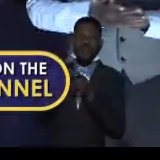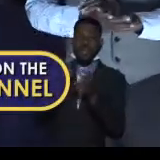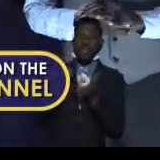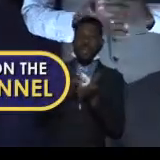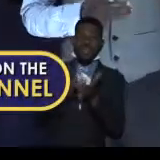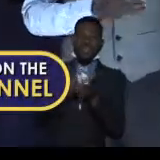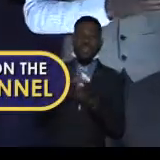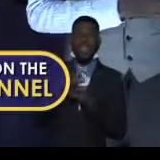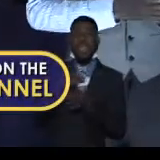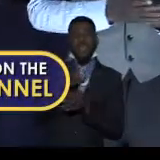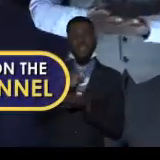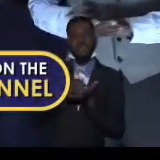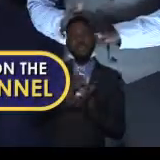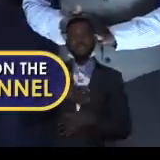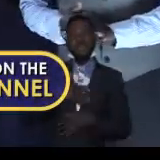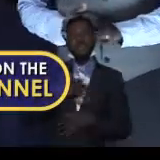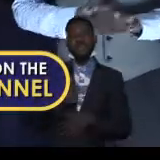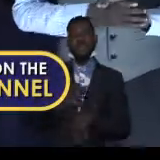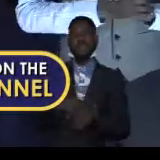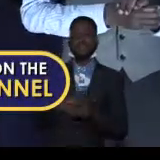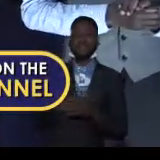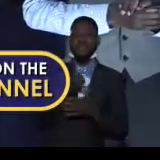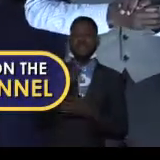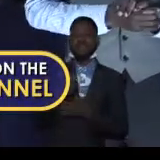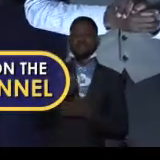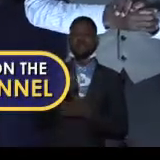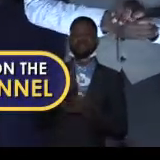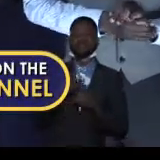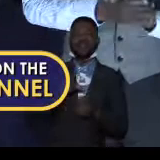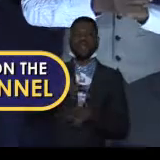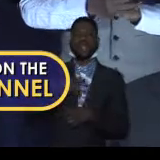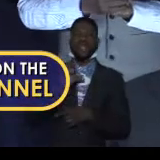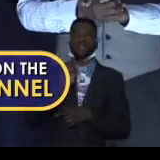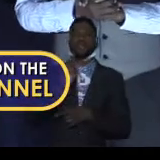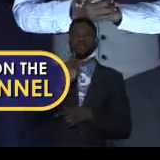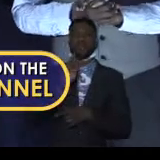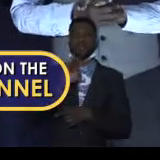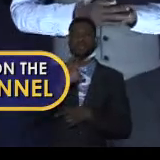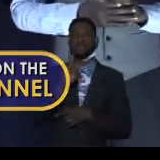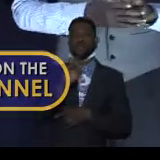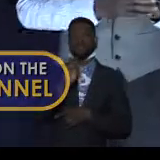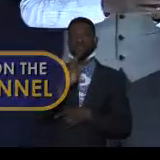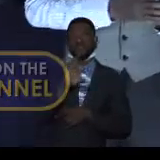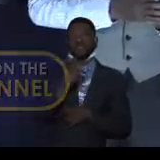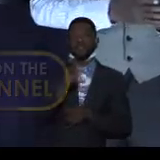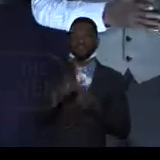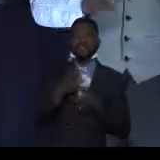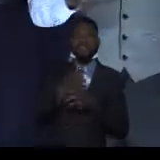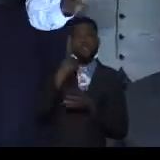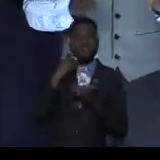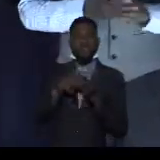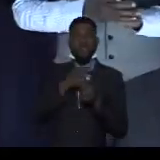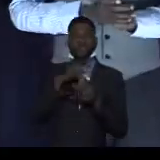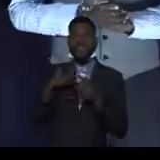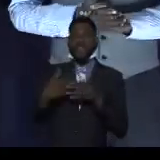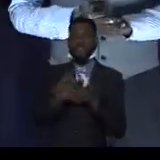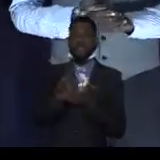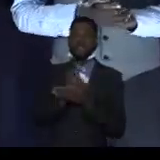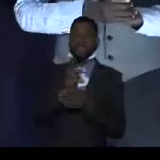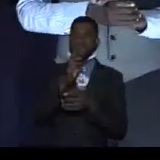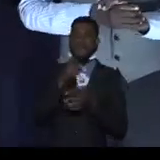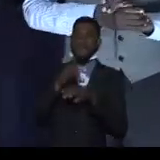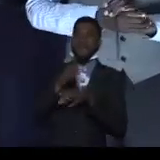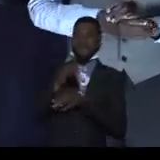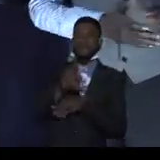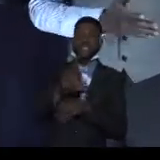over again at your own preferred time. Subscribe to Lagos Superb YouTube channel to get notification when new videos